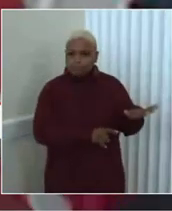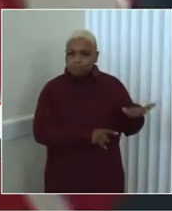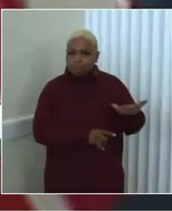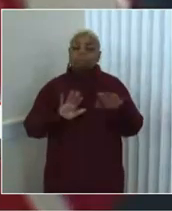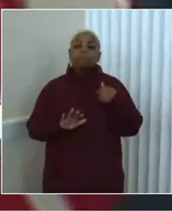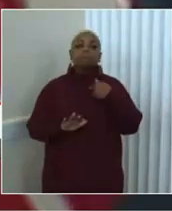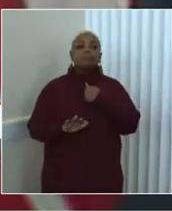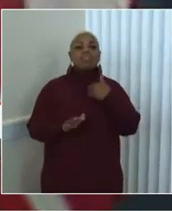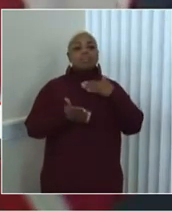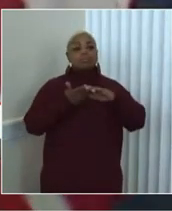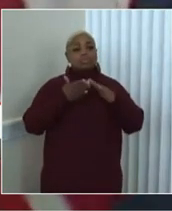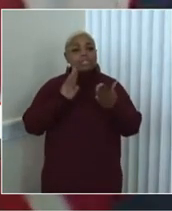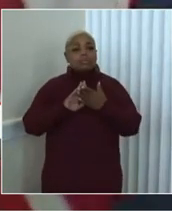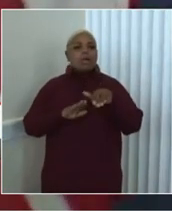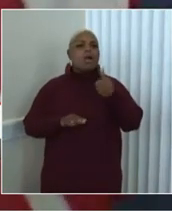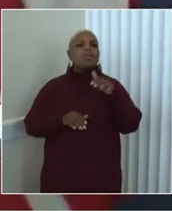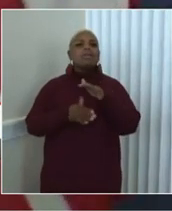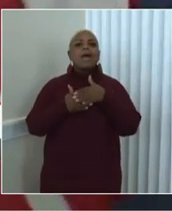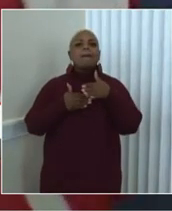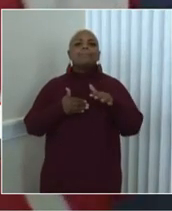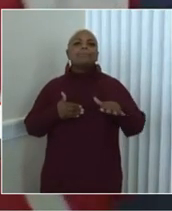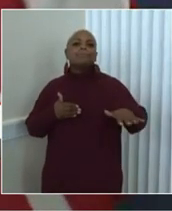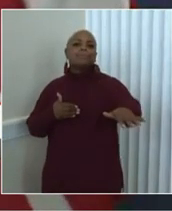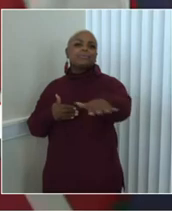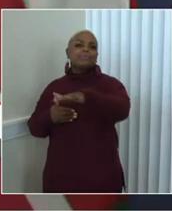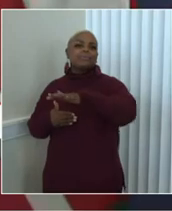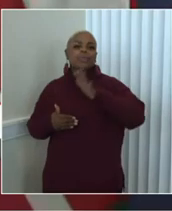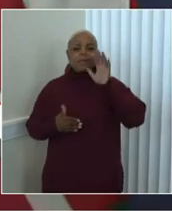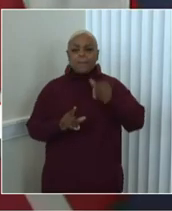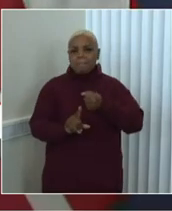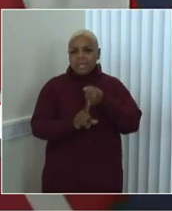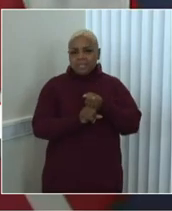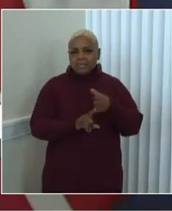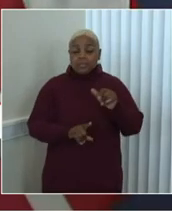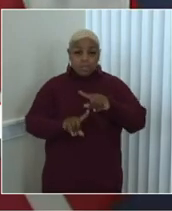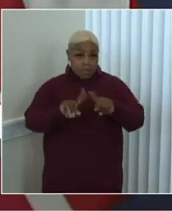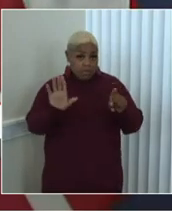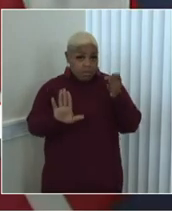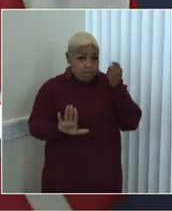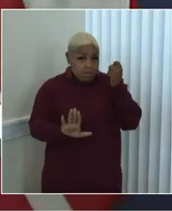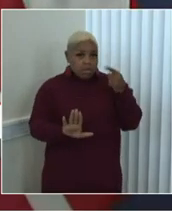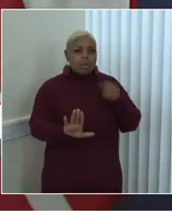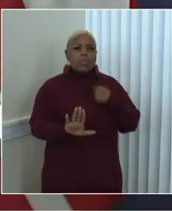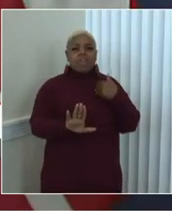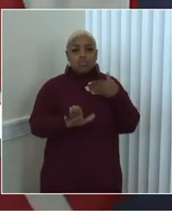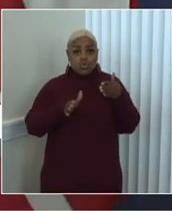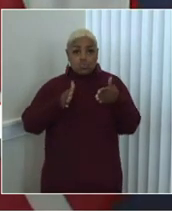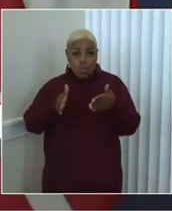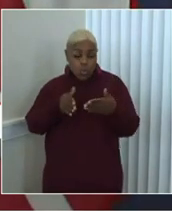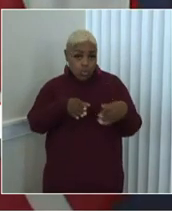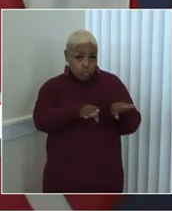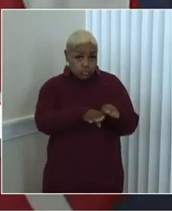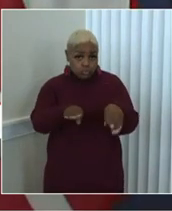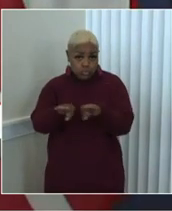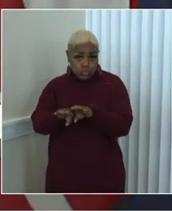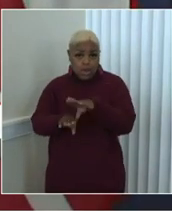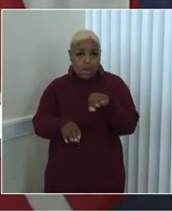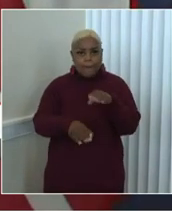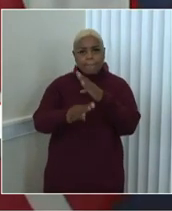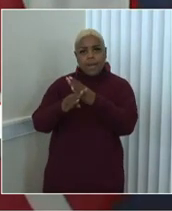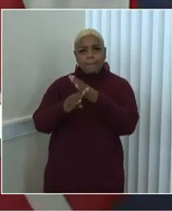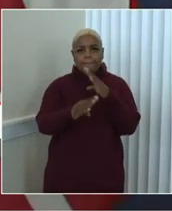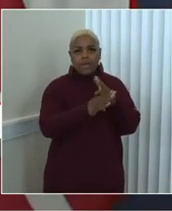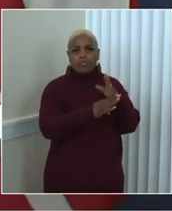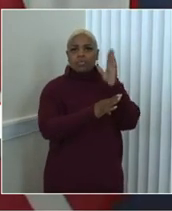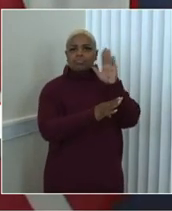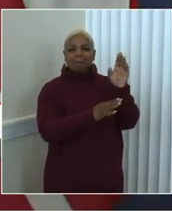updated road closures and access points are posted online at inauguration.dc.gov. As you know, contingencies were a part of our